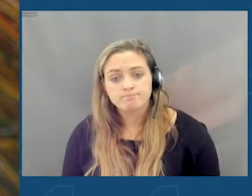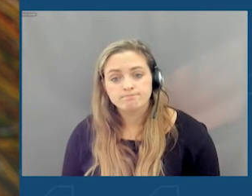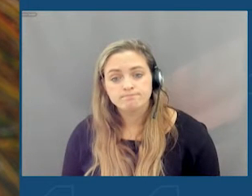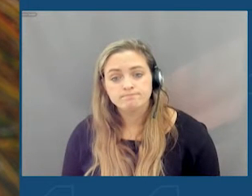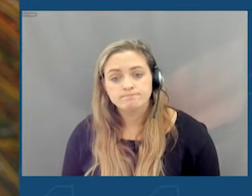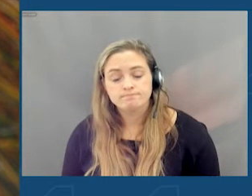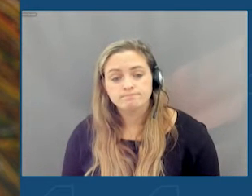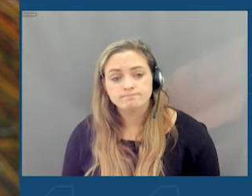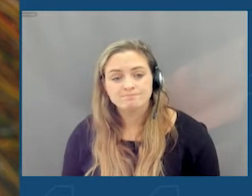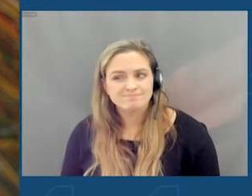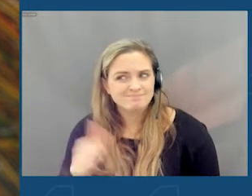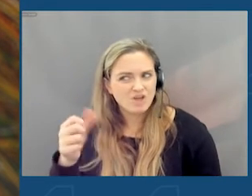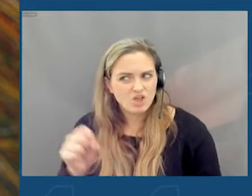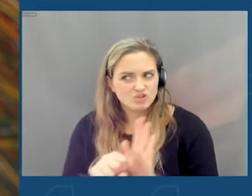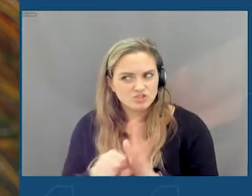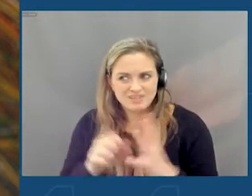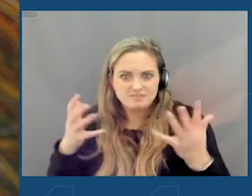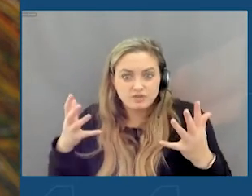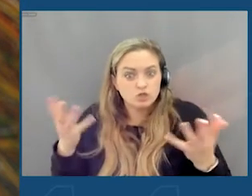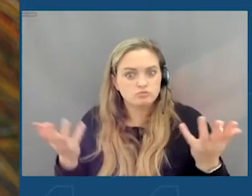You know, other states have done this.